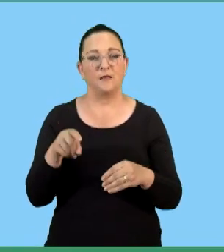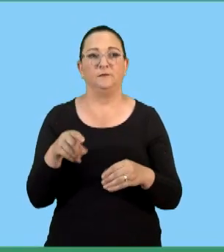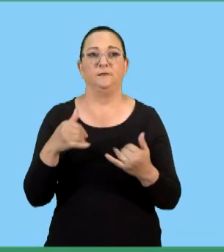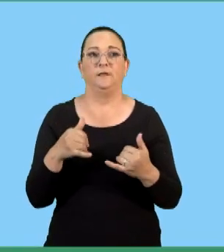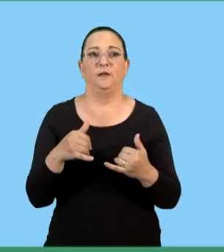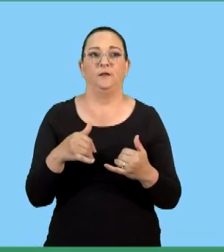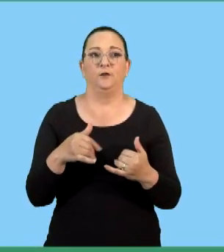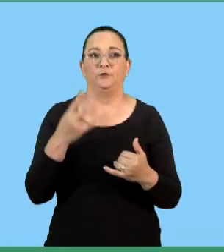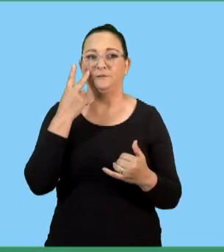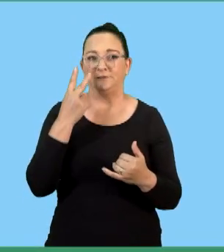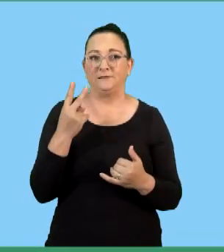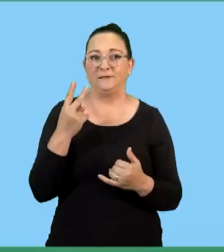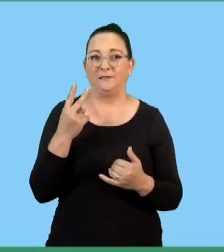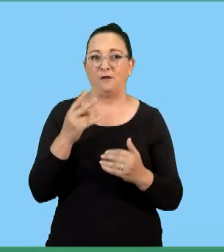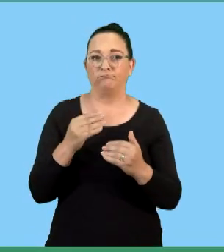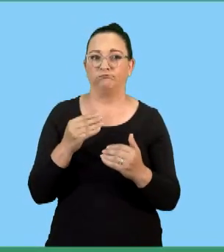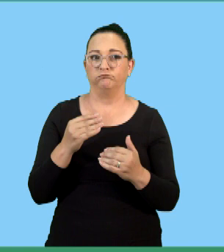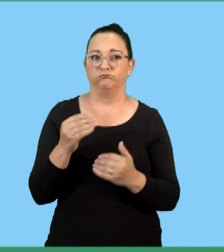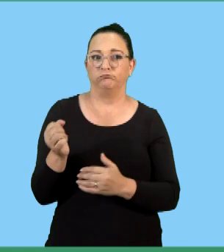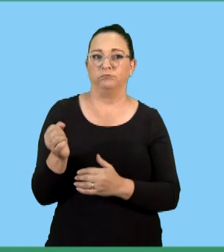discriminatory appointments. Don't